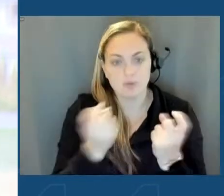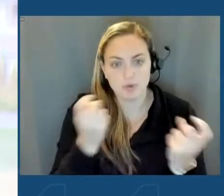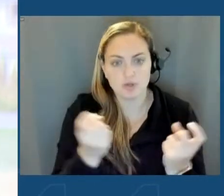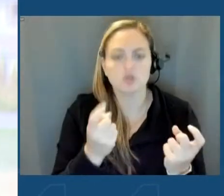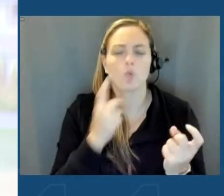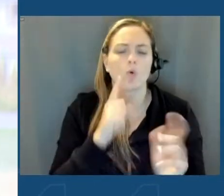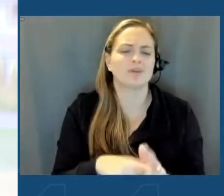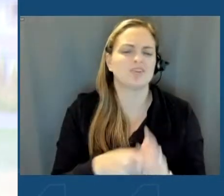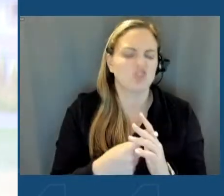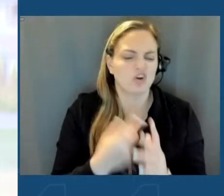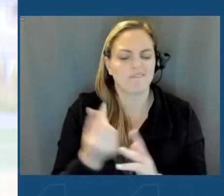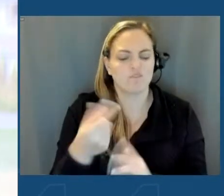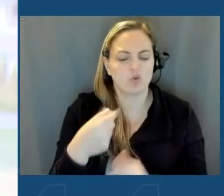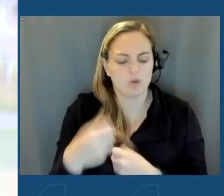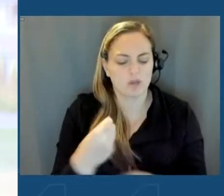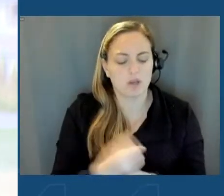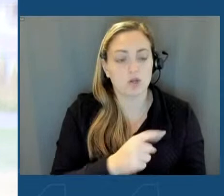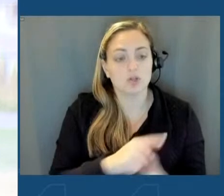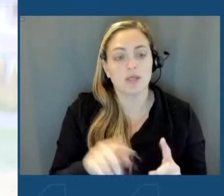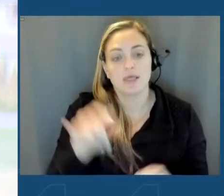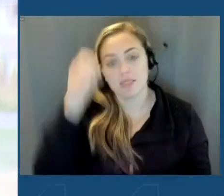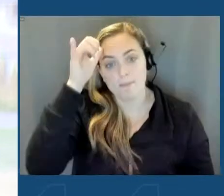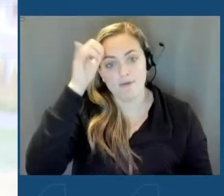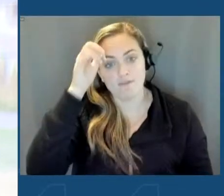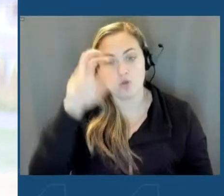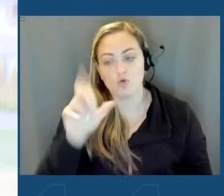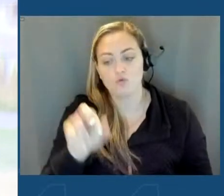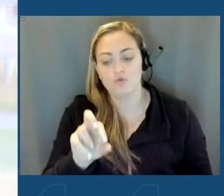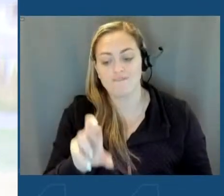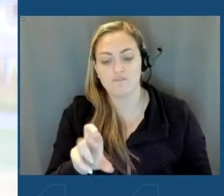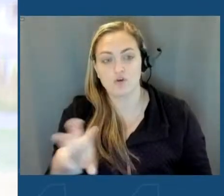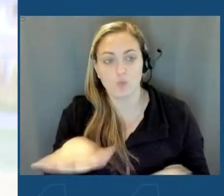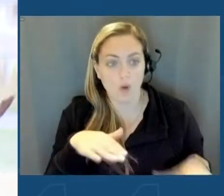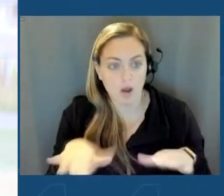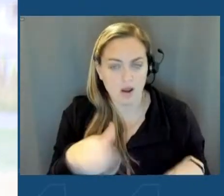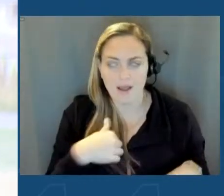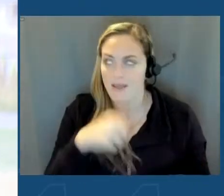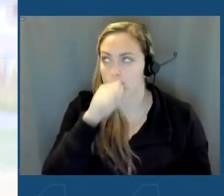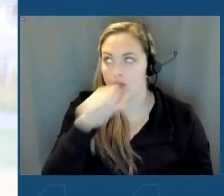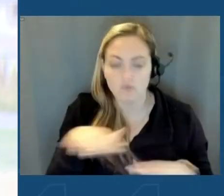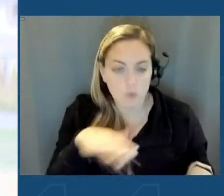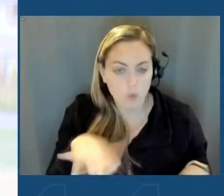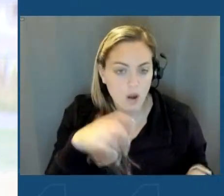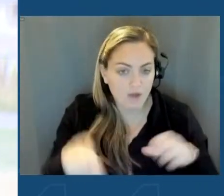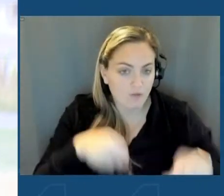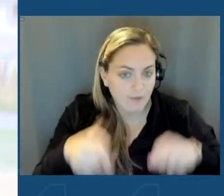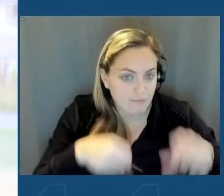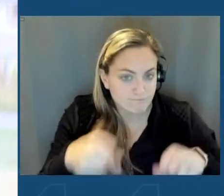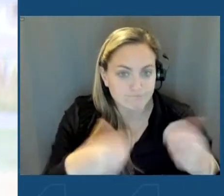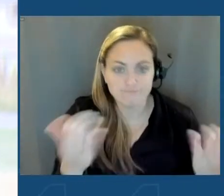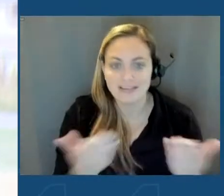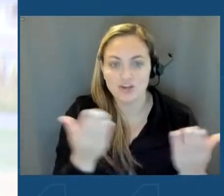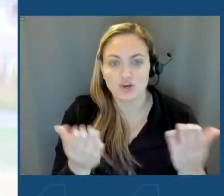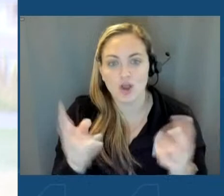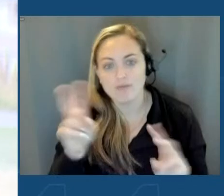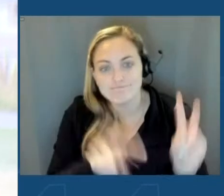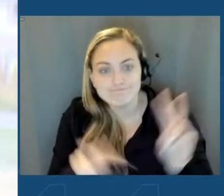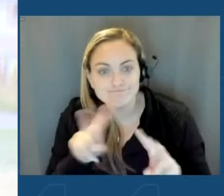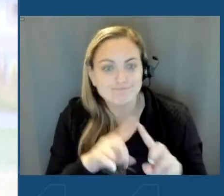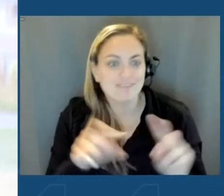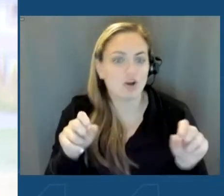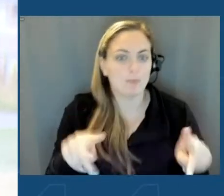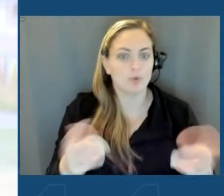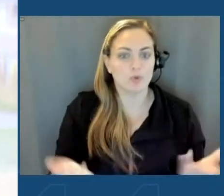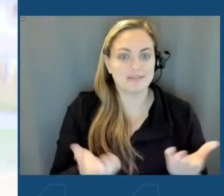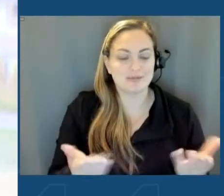in a couple of years. Also, the Buffalo River Walk. I love to walk. I ride my bike down here. I'm always checking out our opportunities